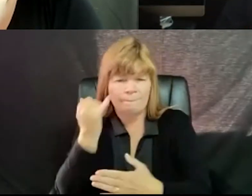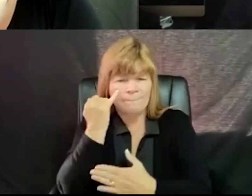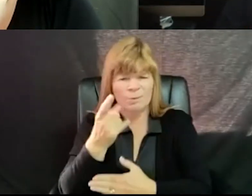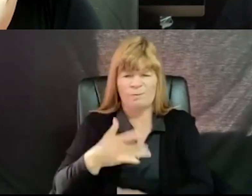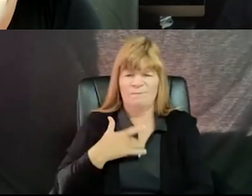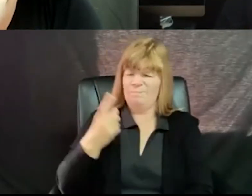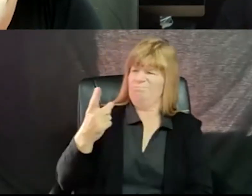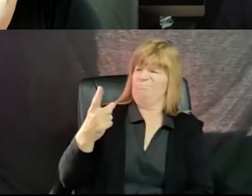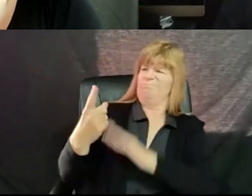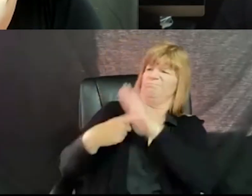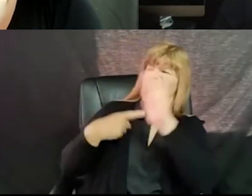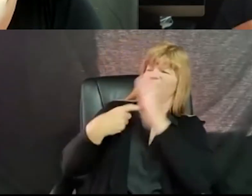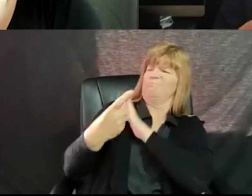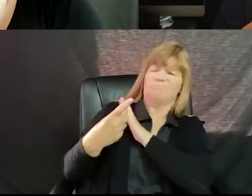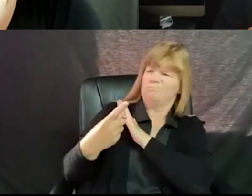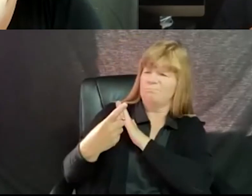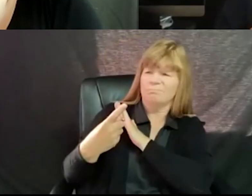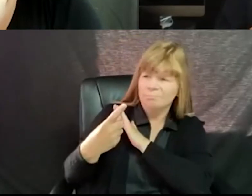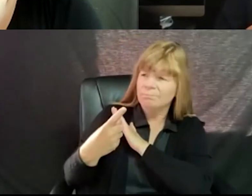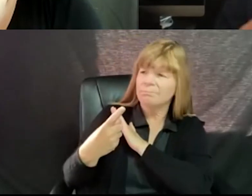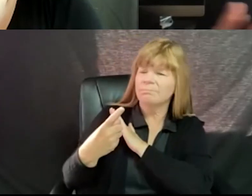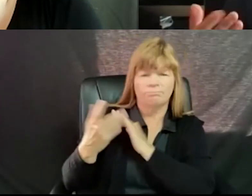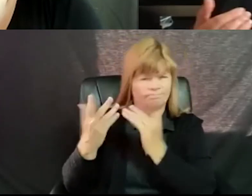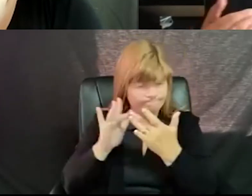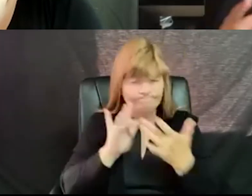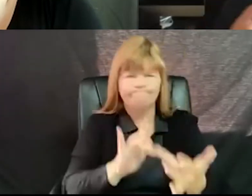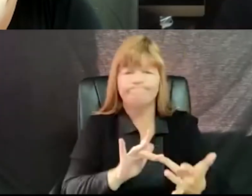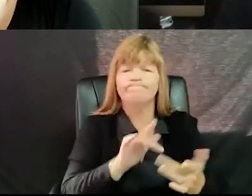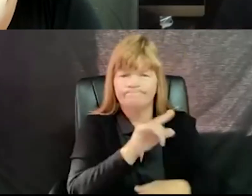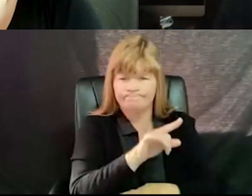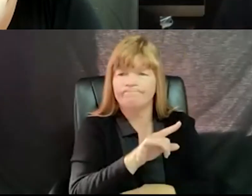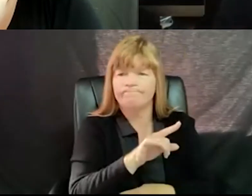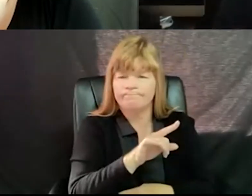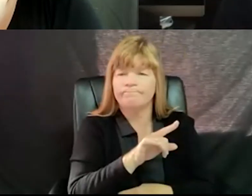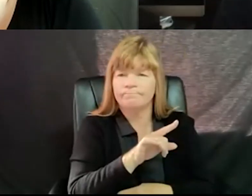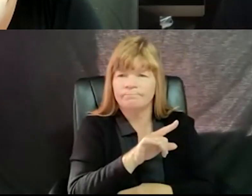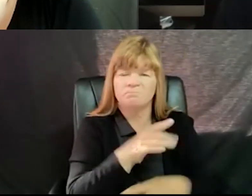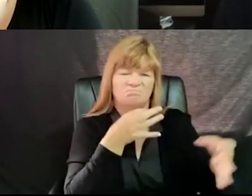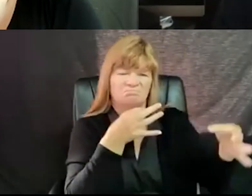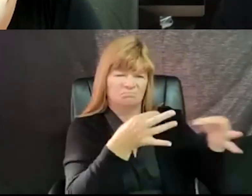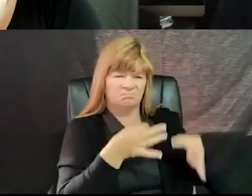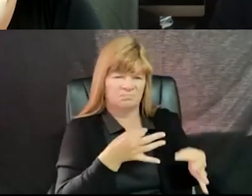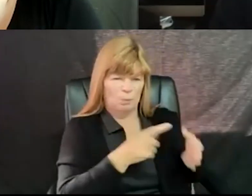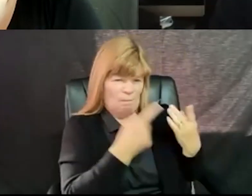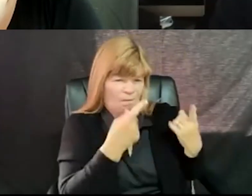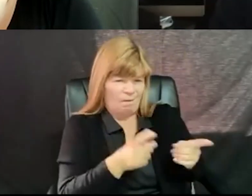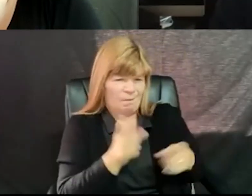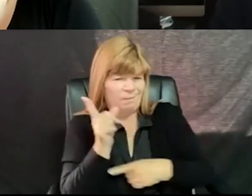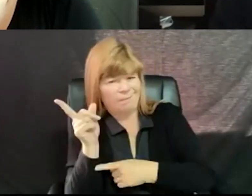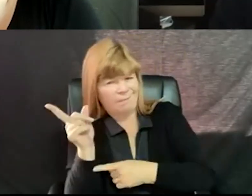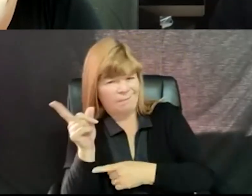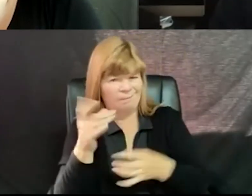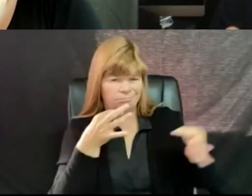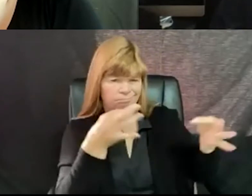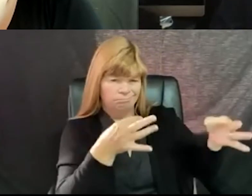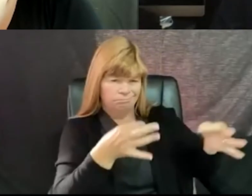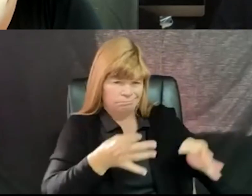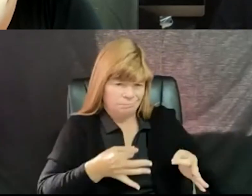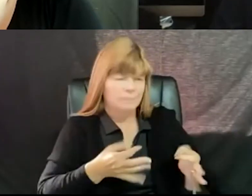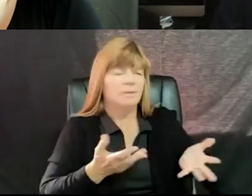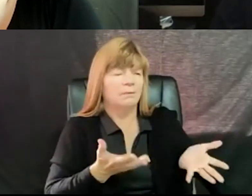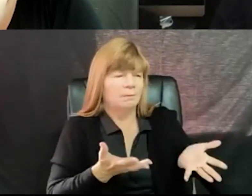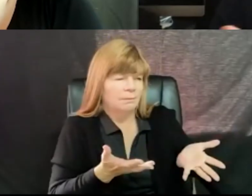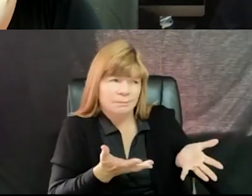discriminated against, I would contact them, explain the situation of what's happened, and